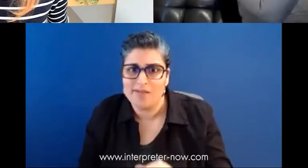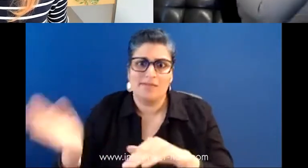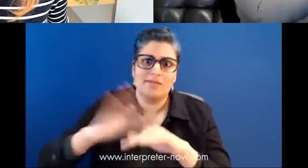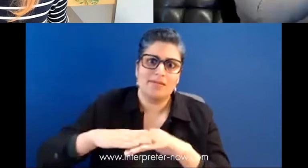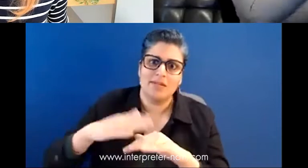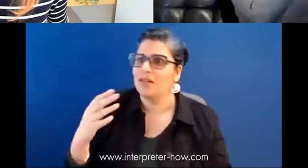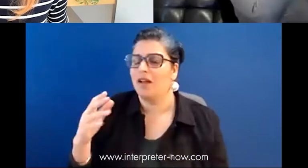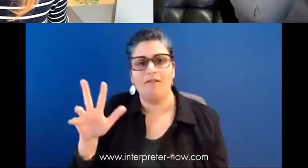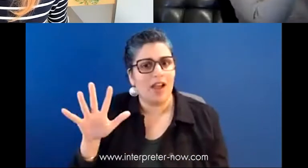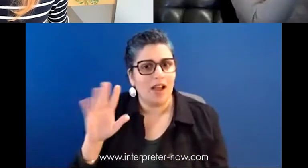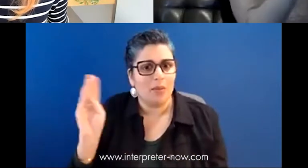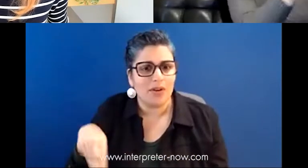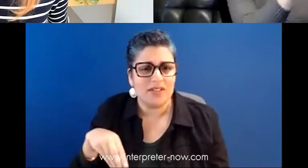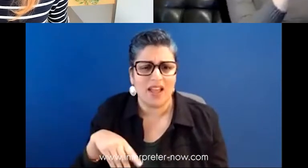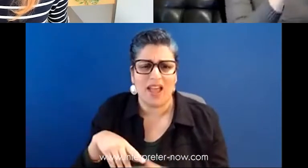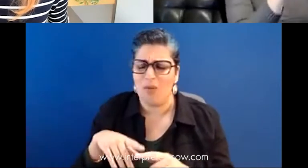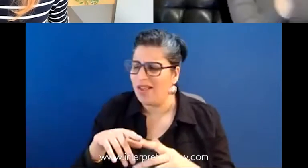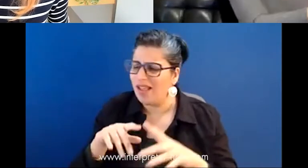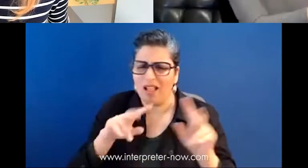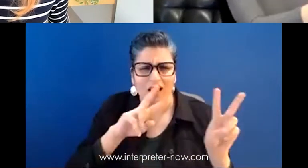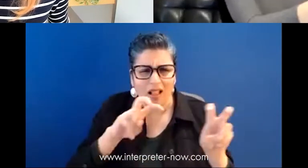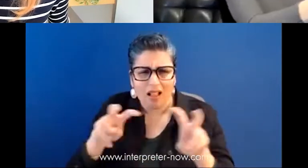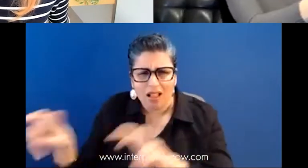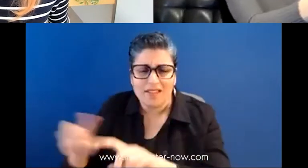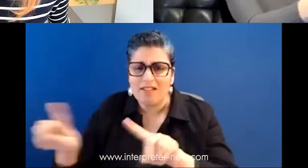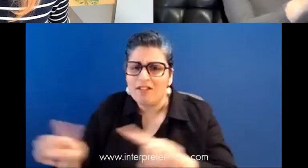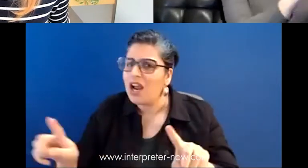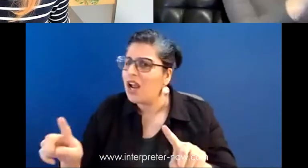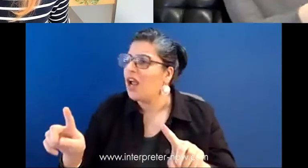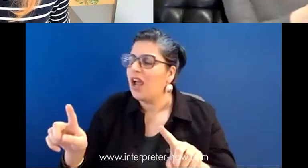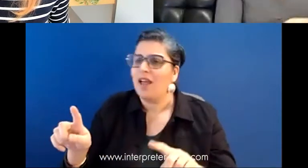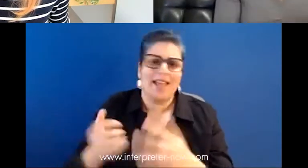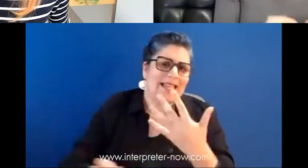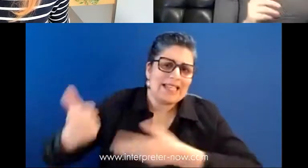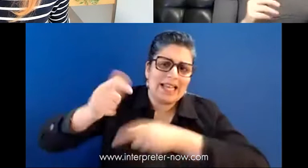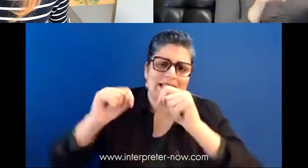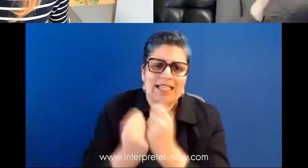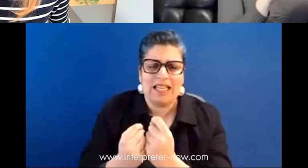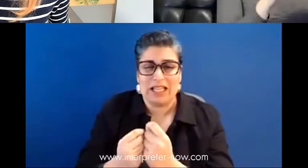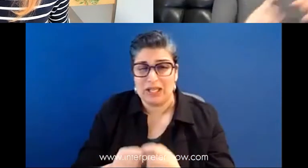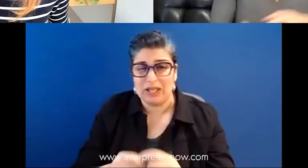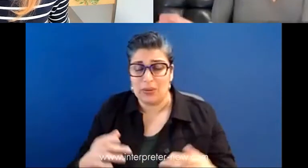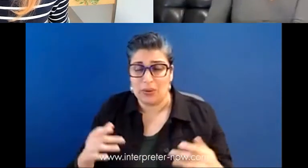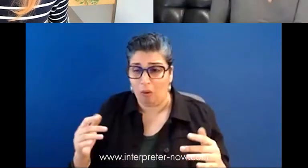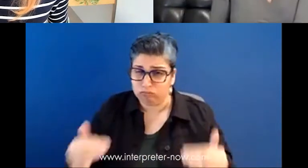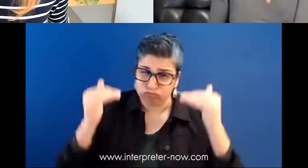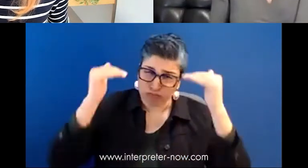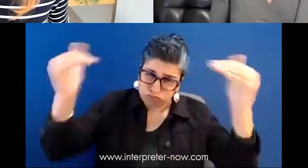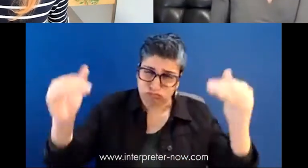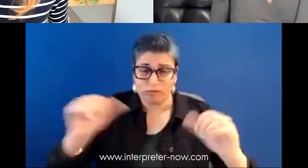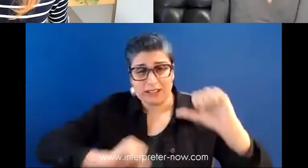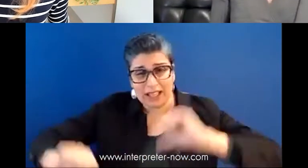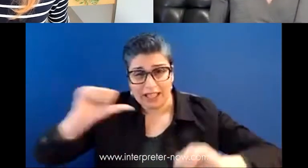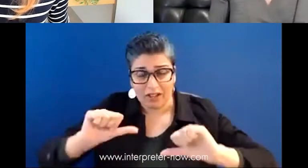down through executive teams and, elite scientific and industrial collaborations, all the way down to lab